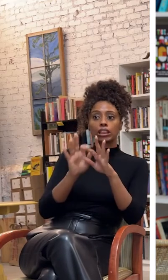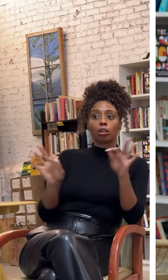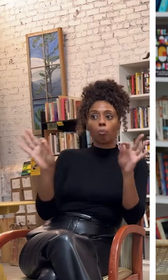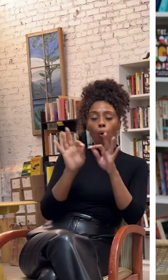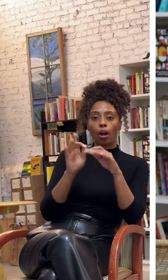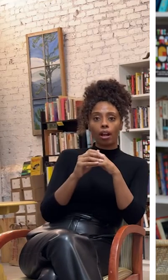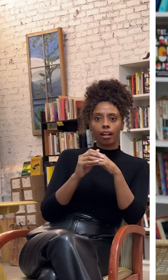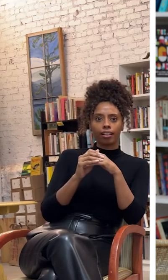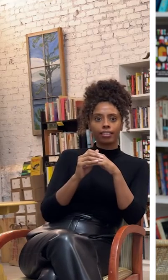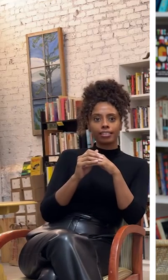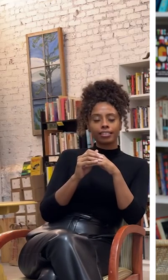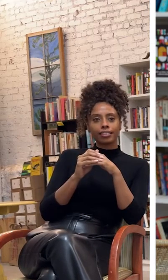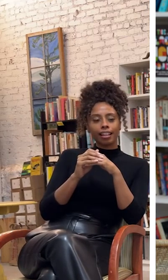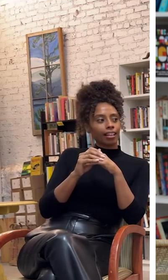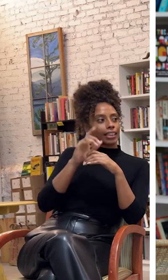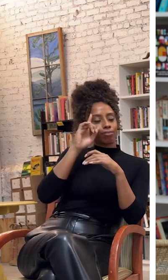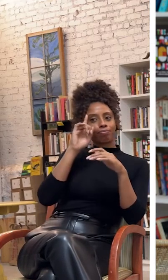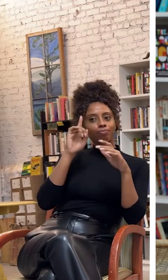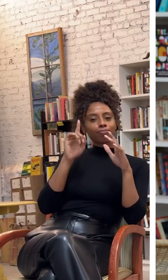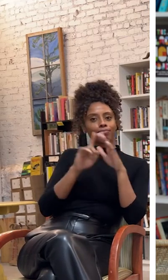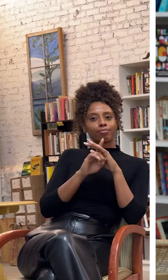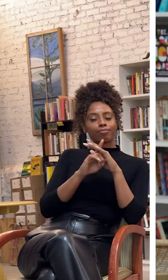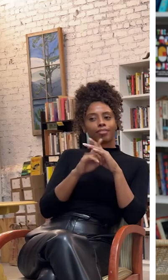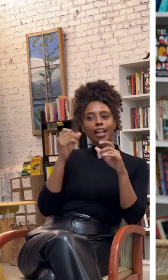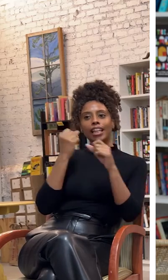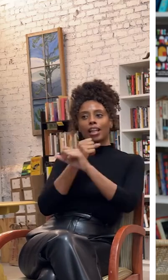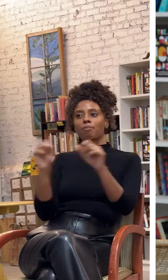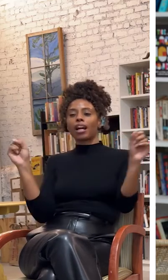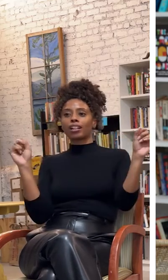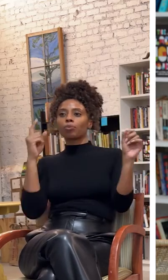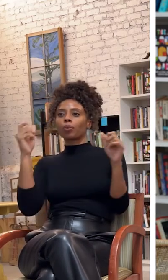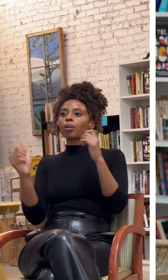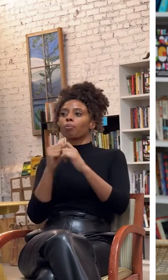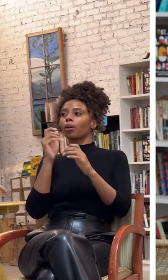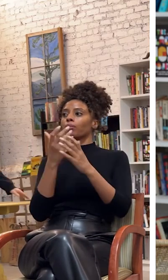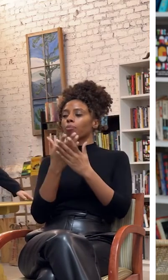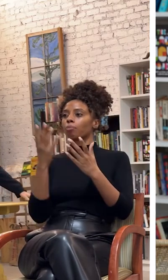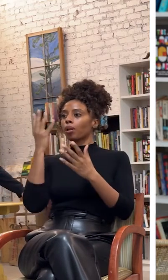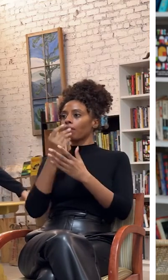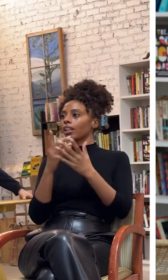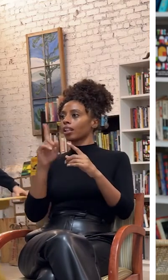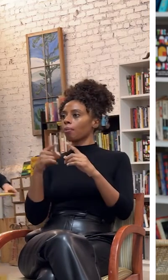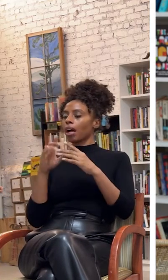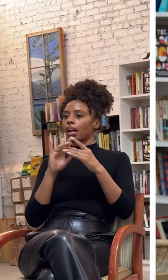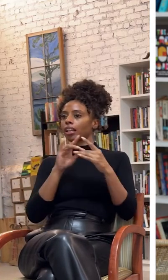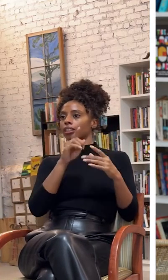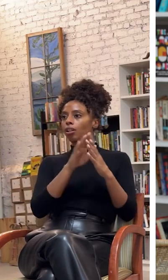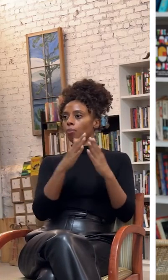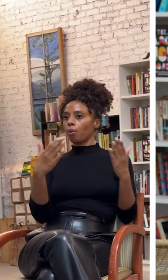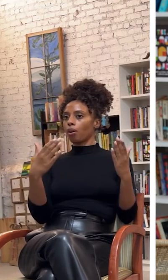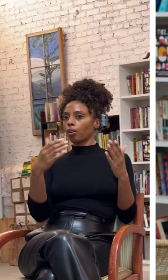important. Revolution and liberation. I mean, one of the most beautiful things about this book is it reminds us that